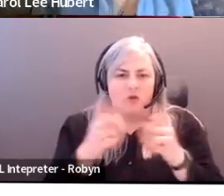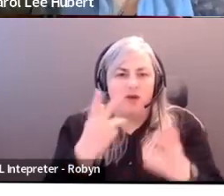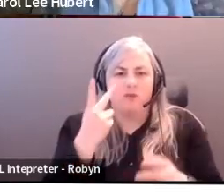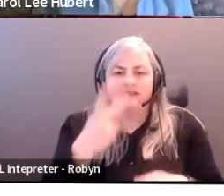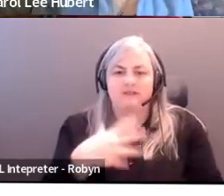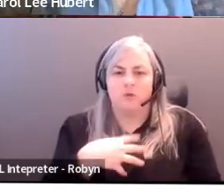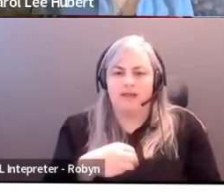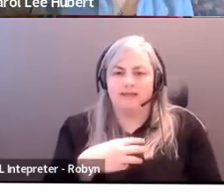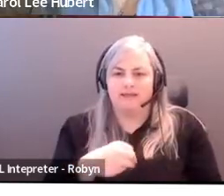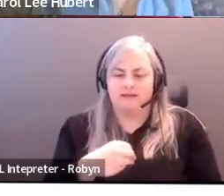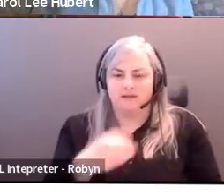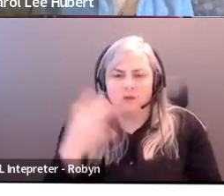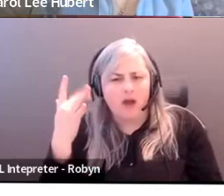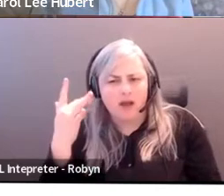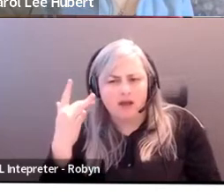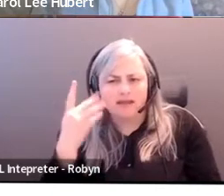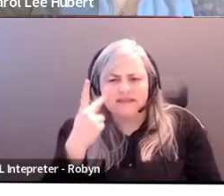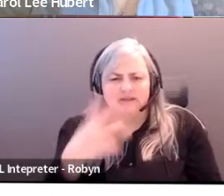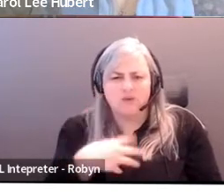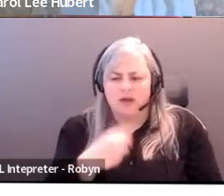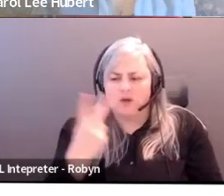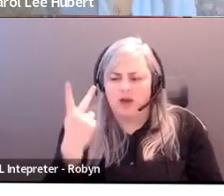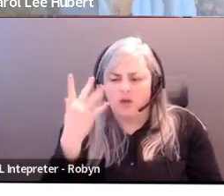Yeah, white. Why?